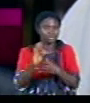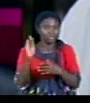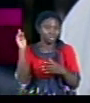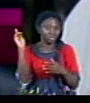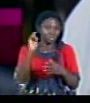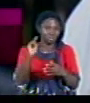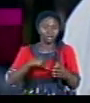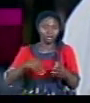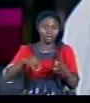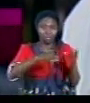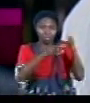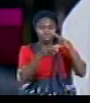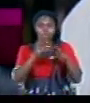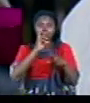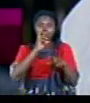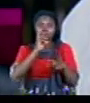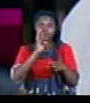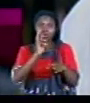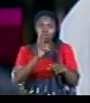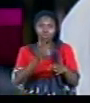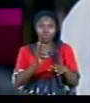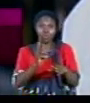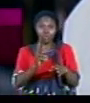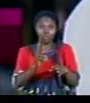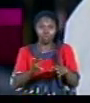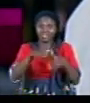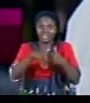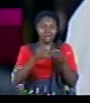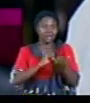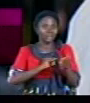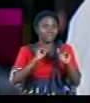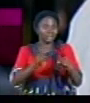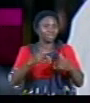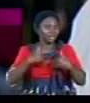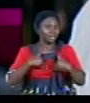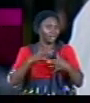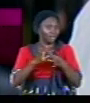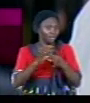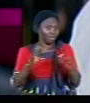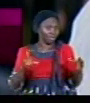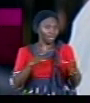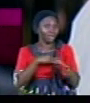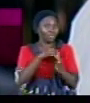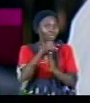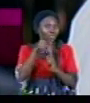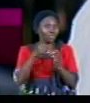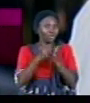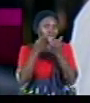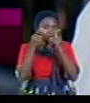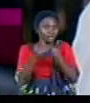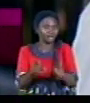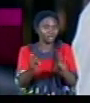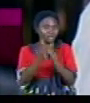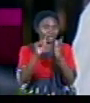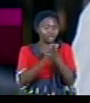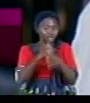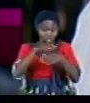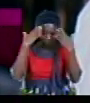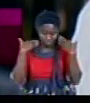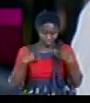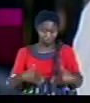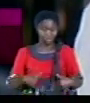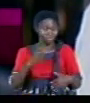is the only way I can get myself. And when it's happening like that, the whole body too will still be hurting me, and I'll be